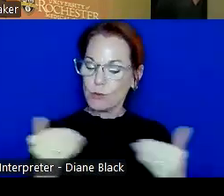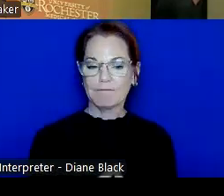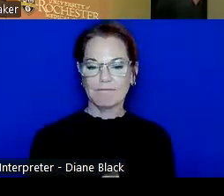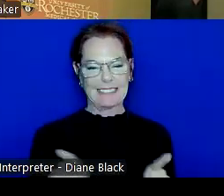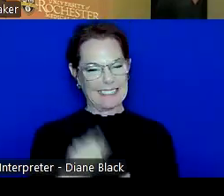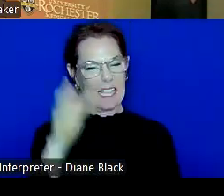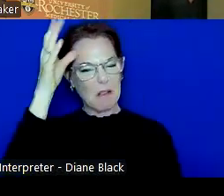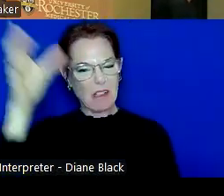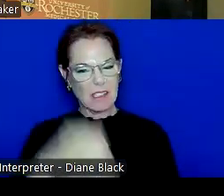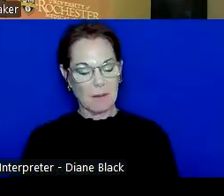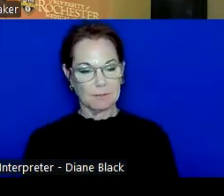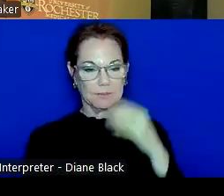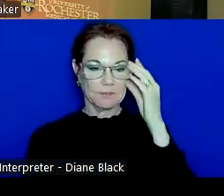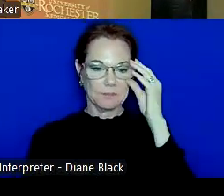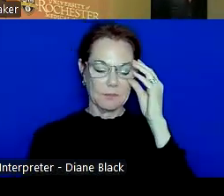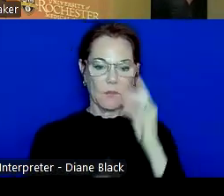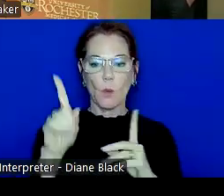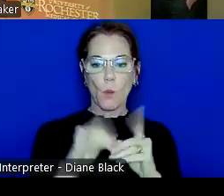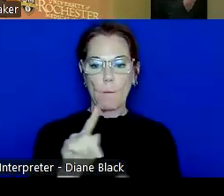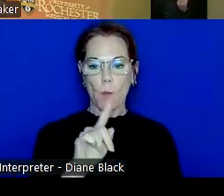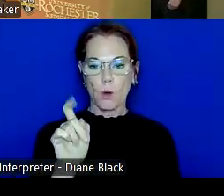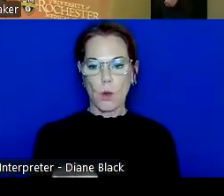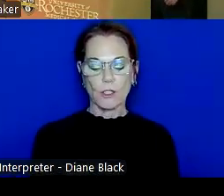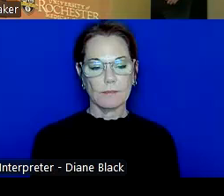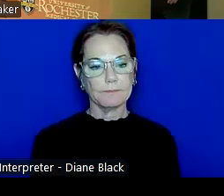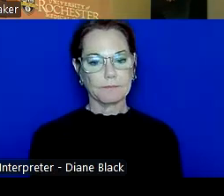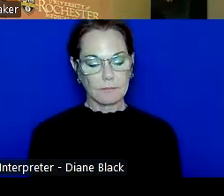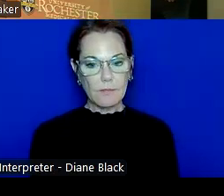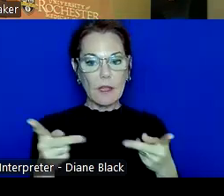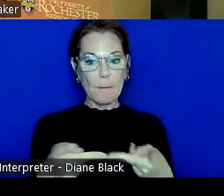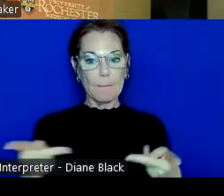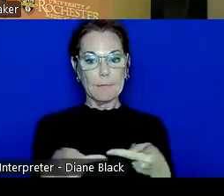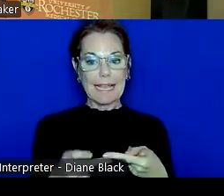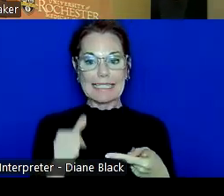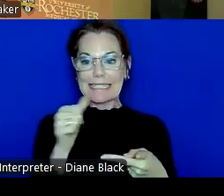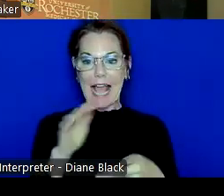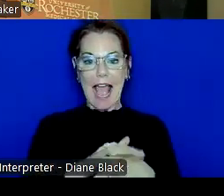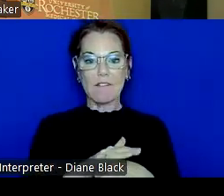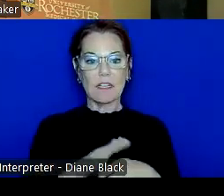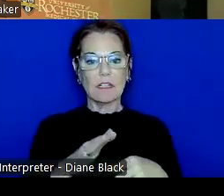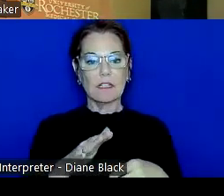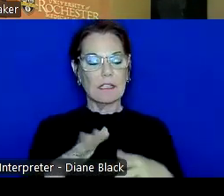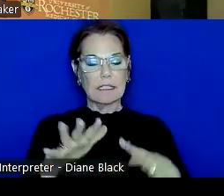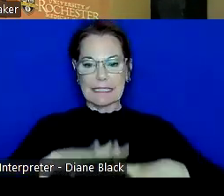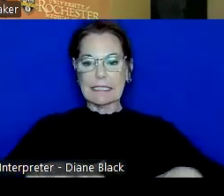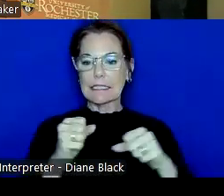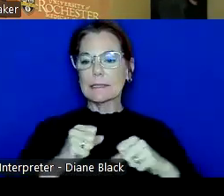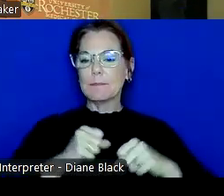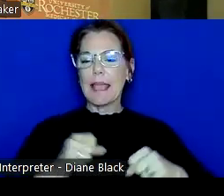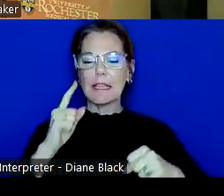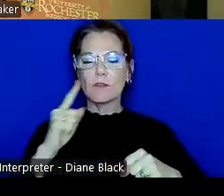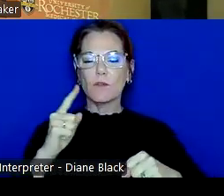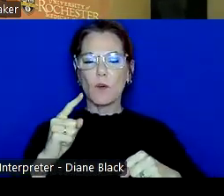other question that's come in. What can be done in places that do not have physical space to create affordable housing? For